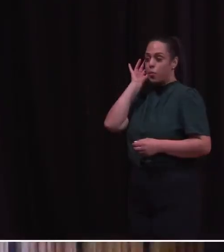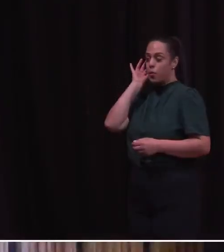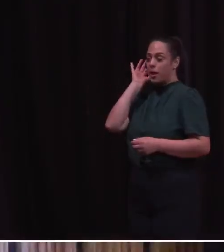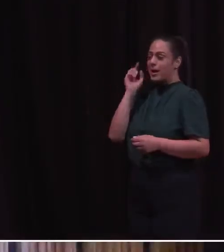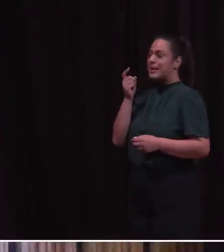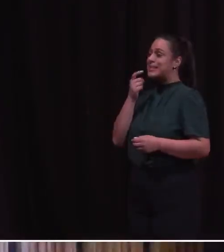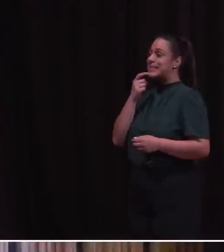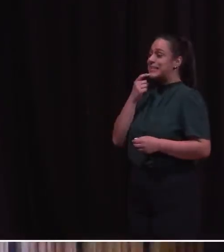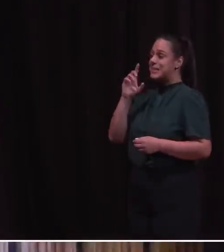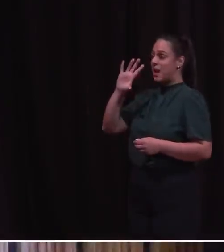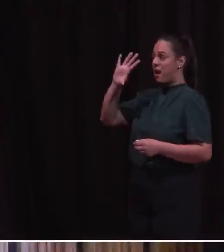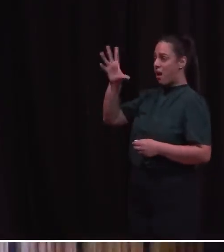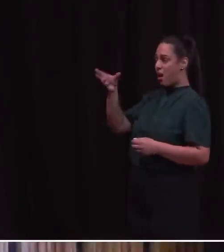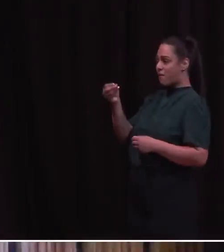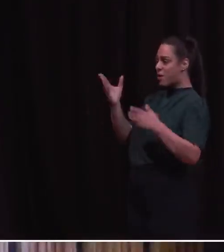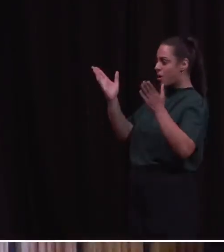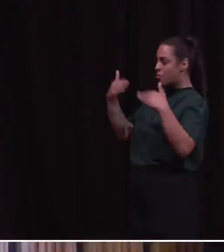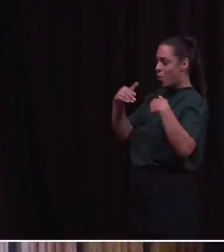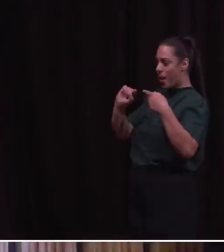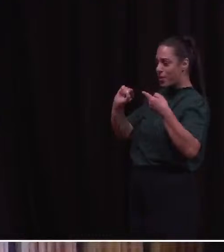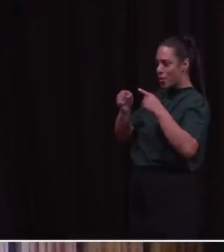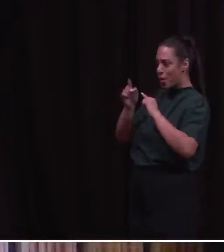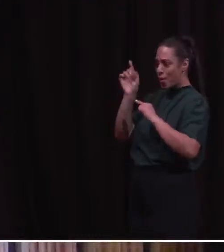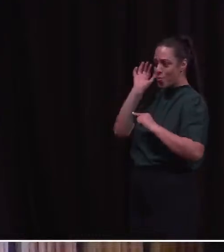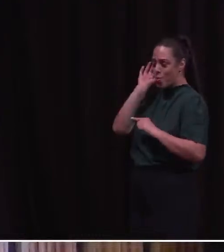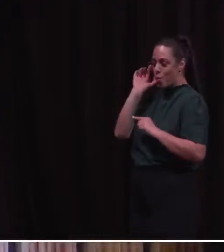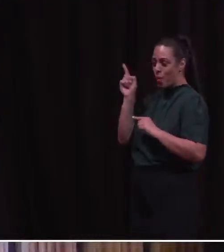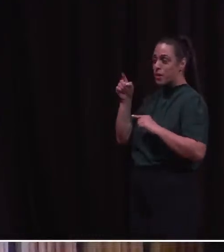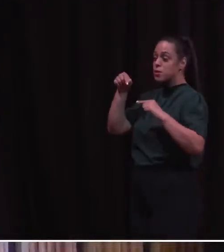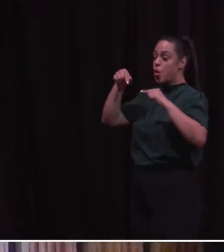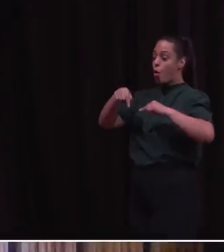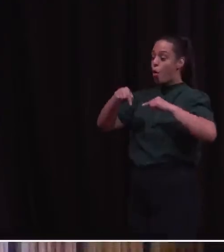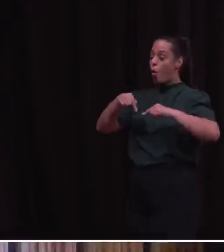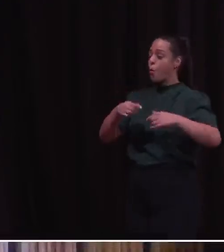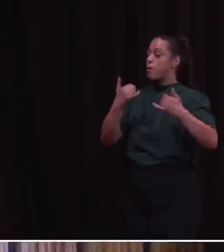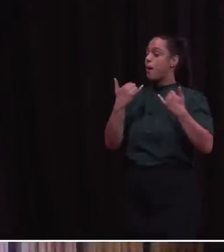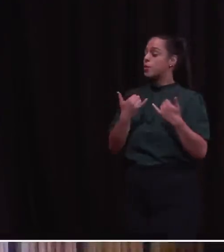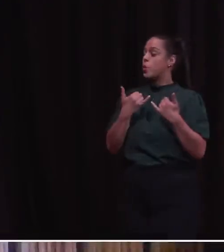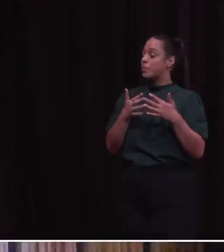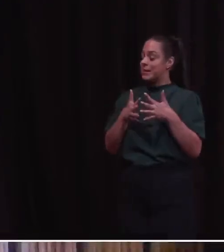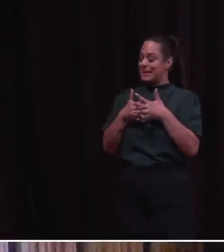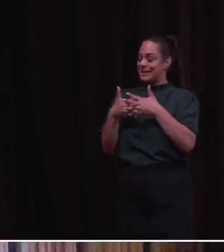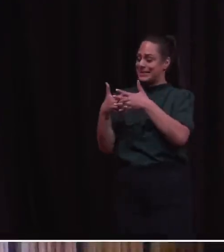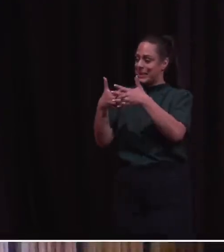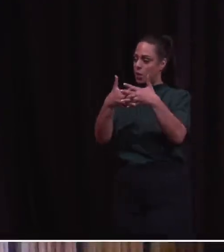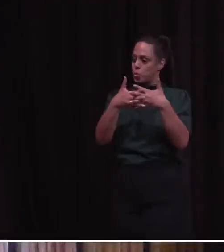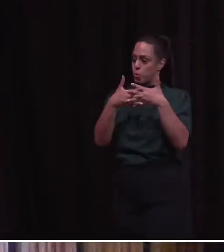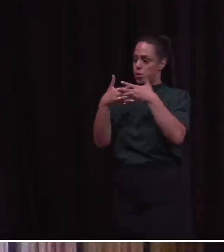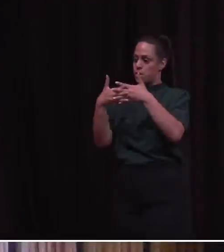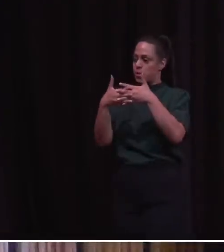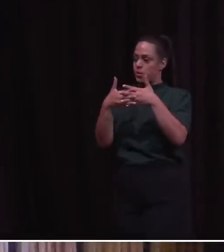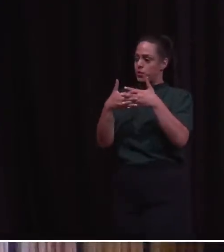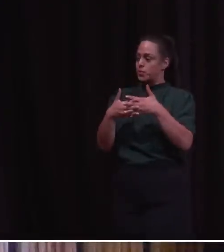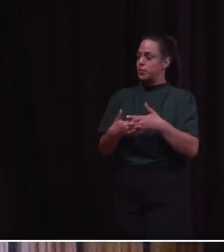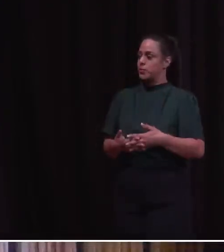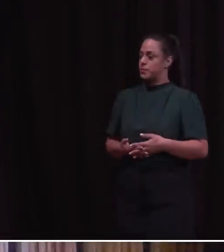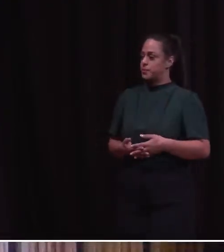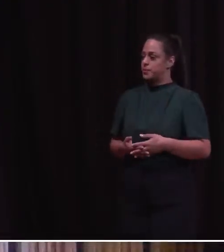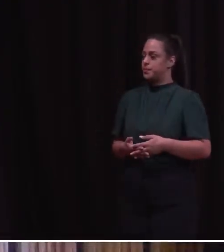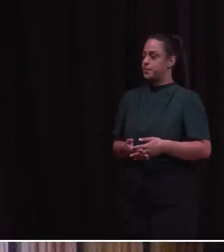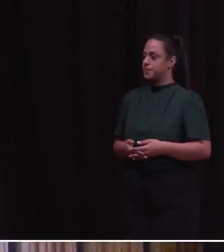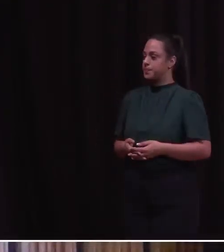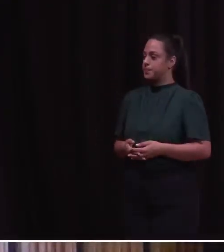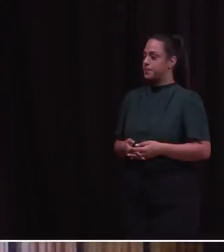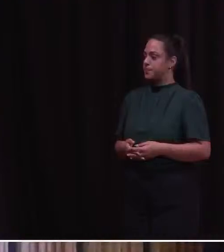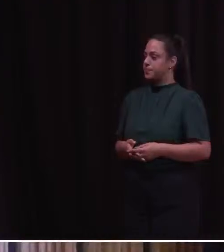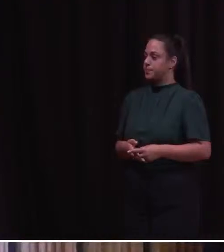United States. The maternal mortality rate of black women is very high relative to any other group